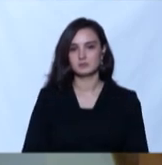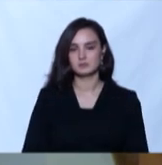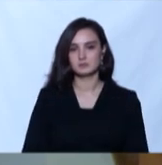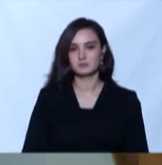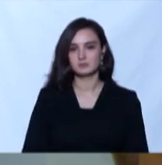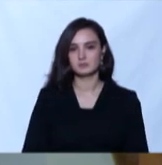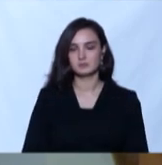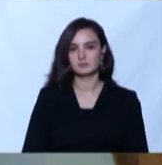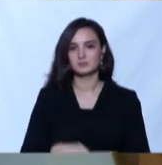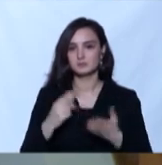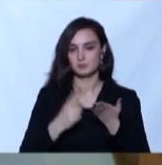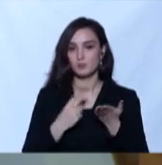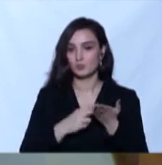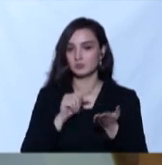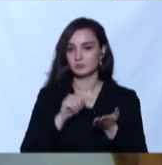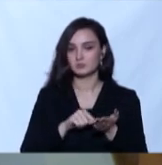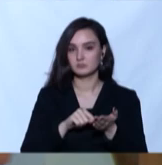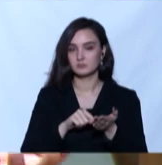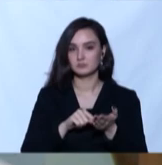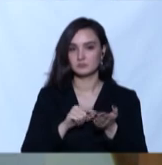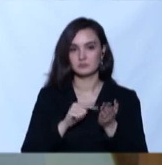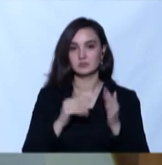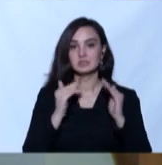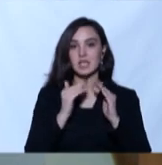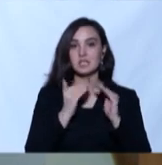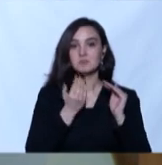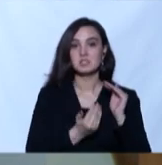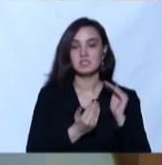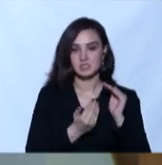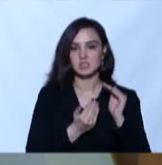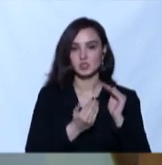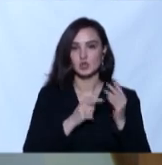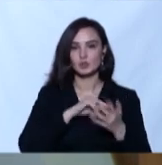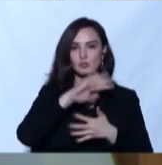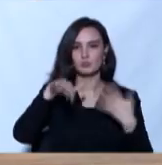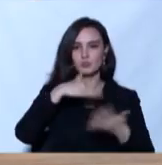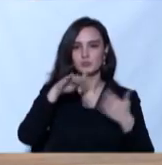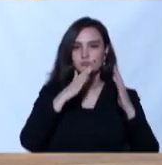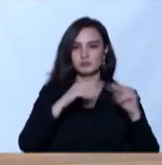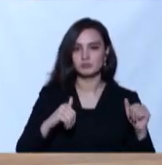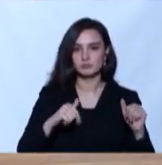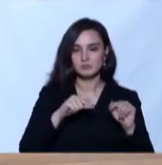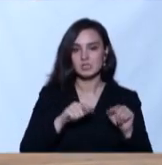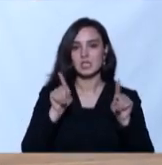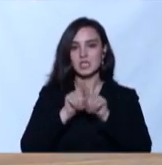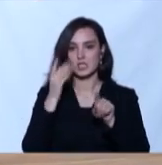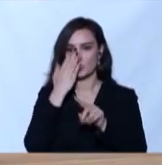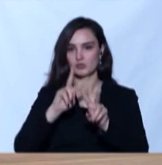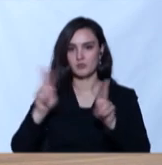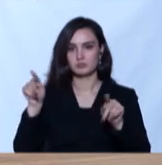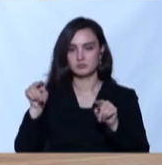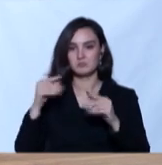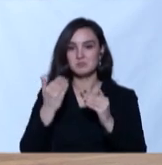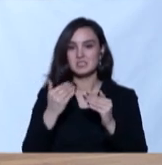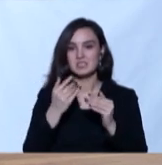In the book, Dorothy's house is picked up by a tornado, and the same thing happens in the movie. They just